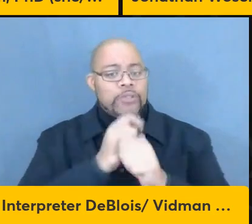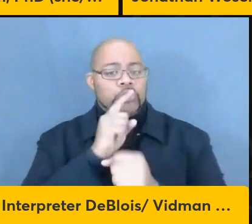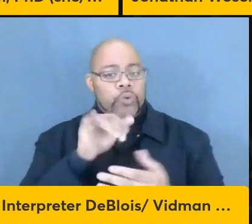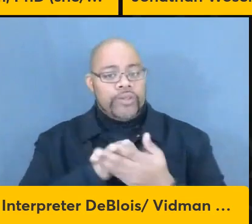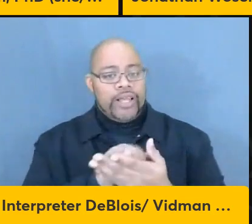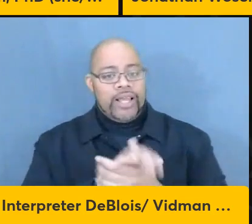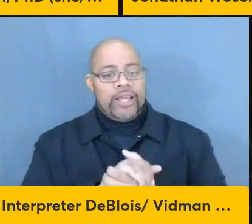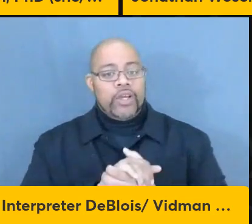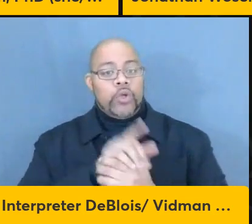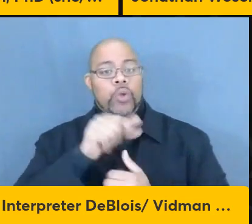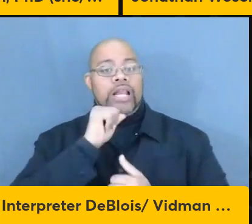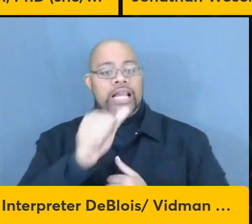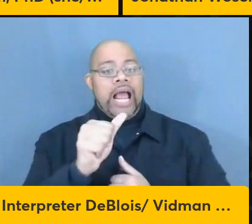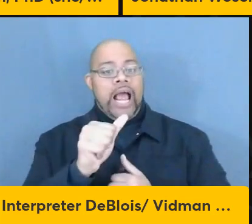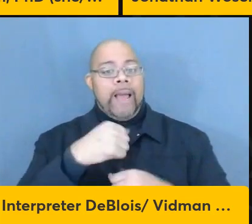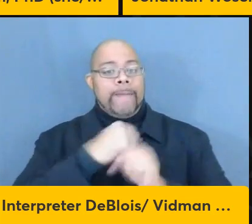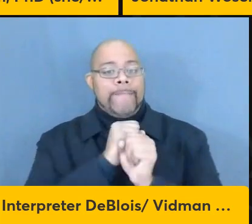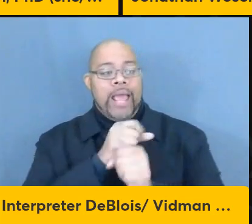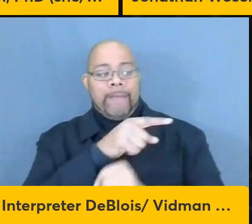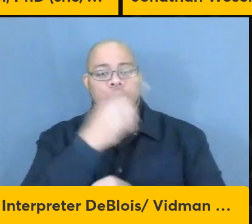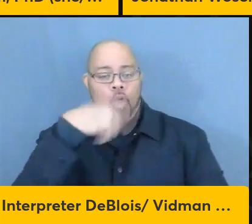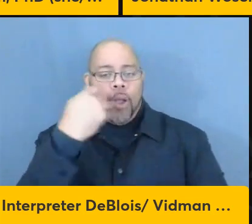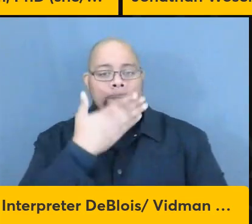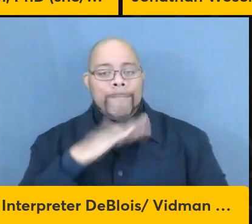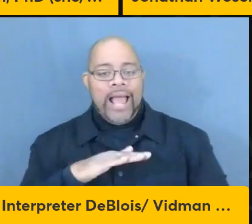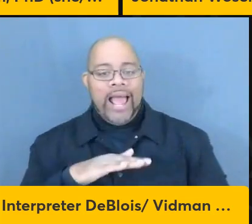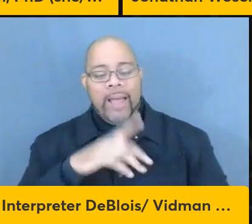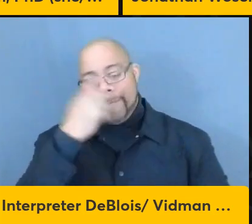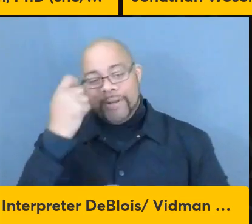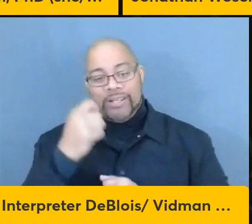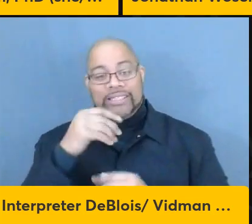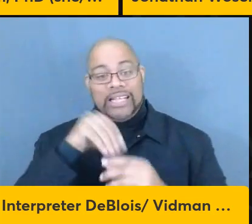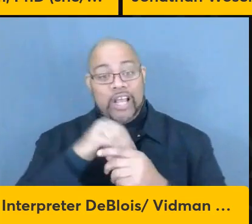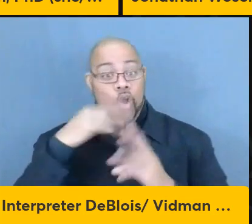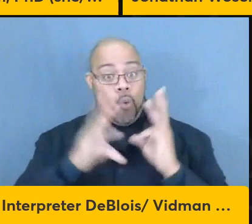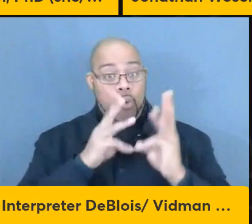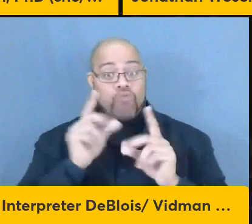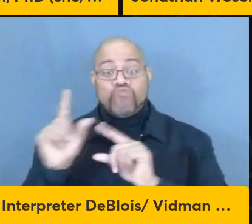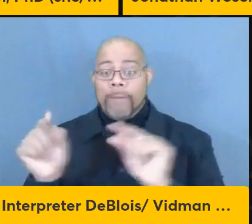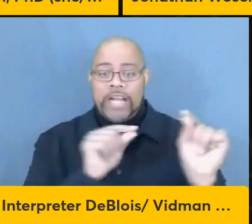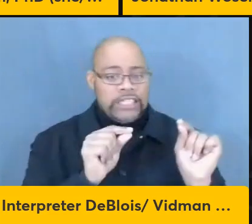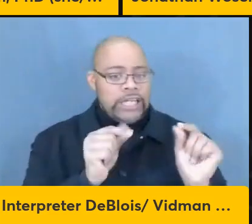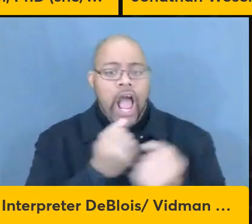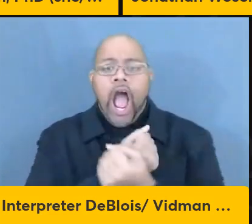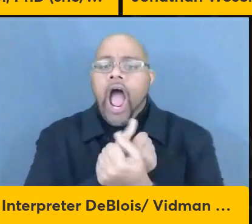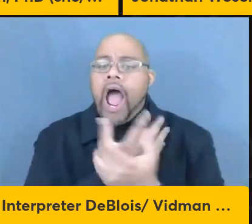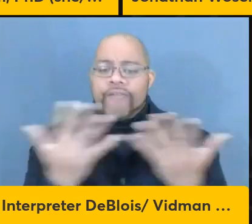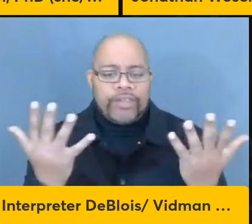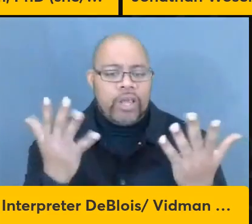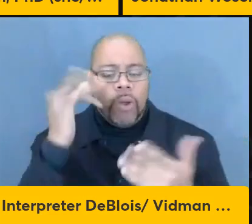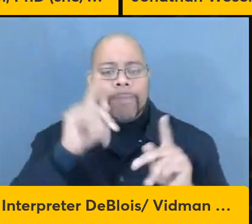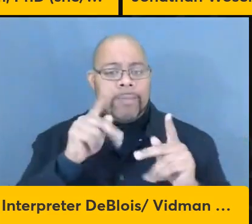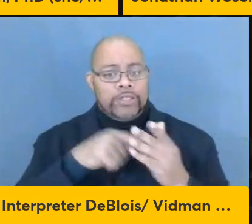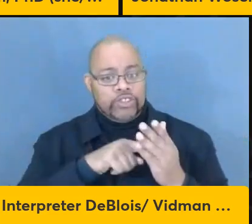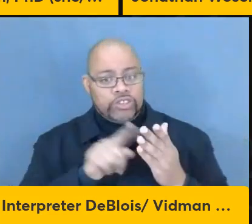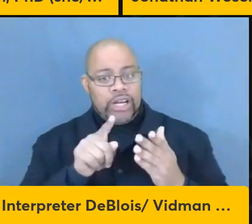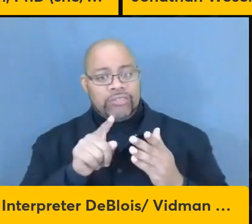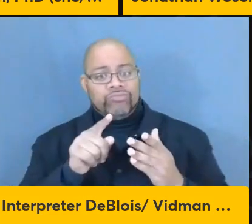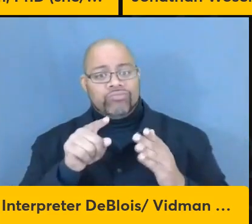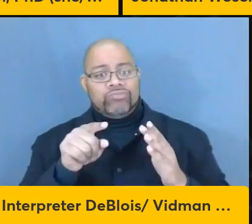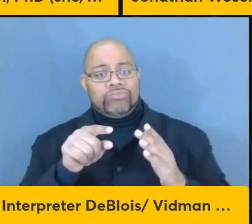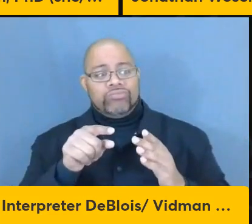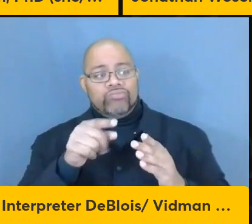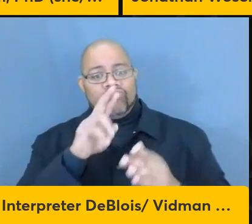that you're not going to make them look bad, because in our world, reputation is everything. It's why people check out Retraction Watch every